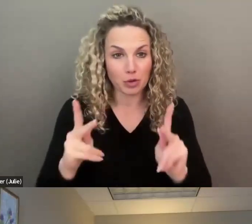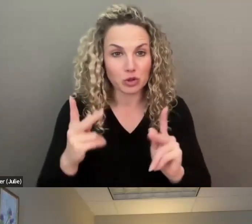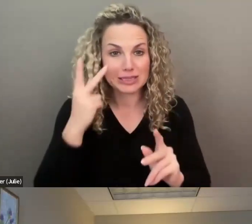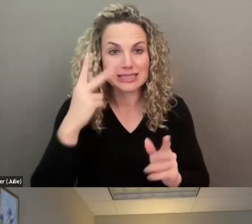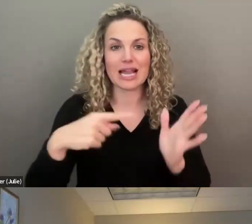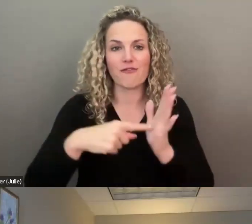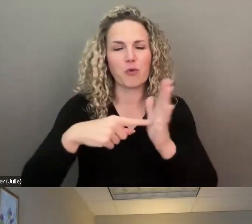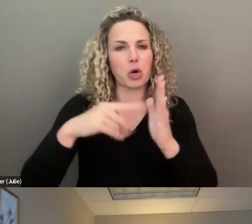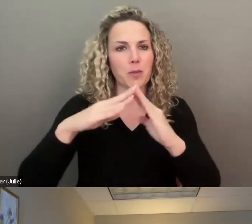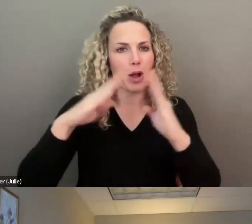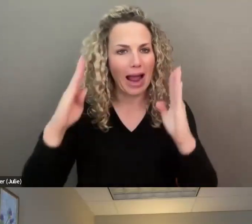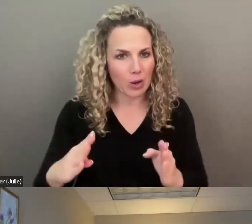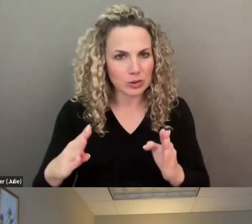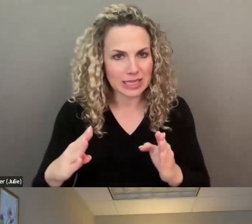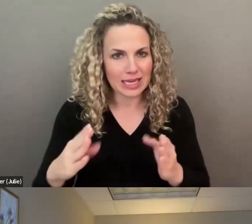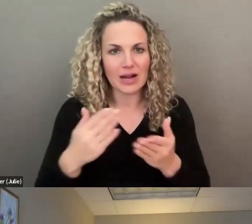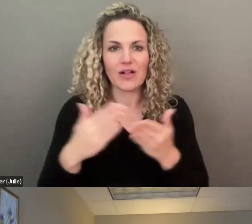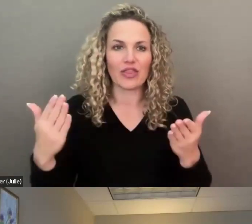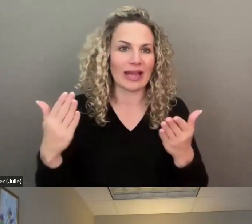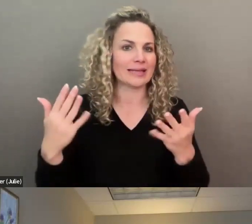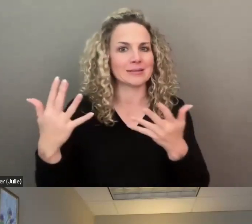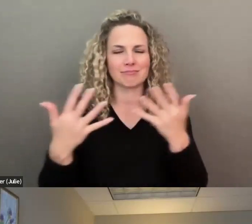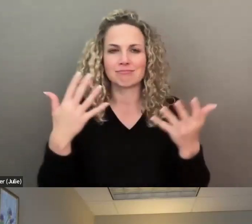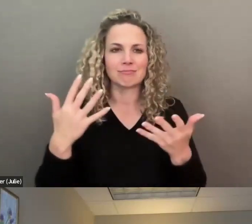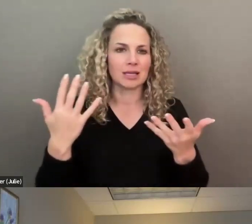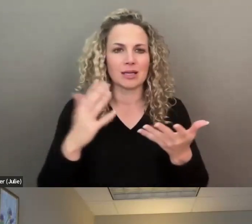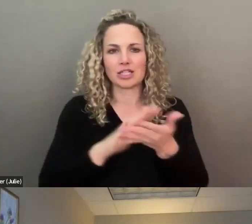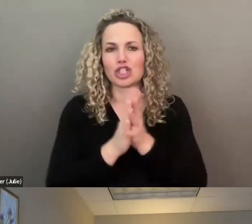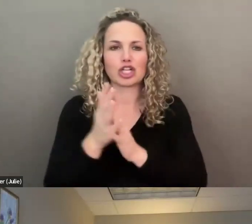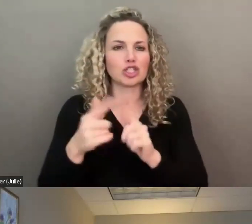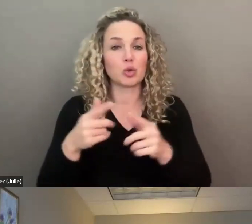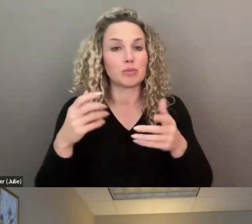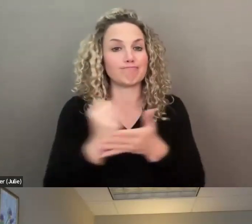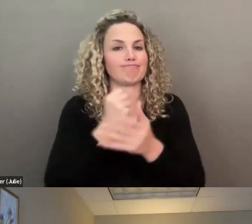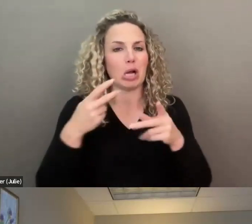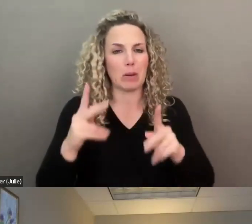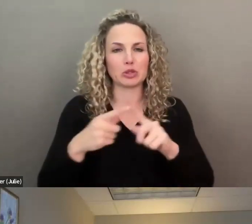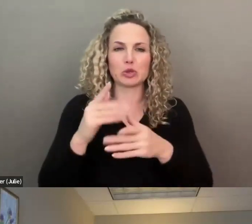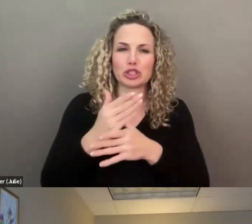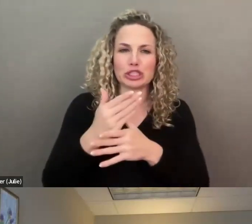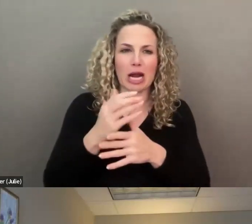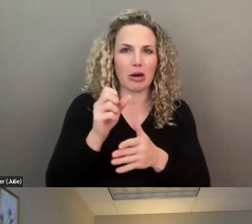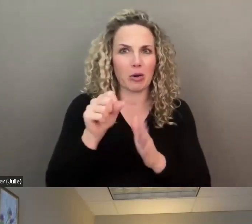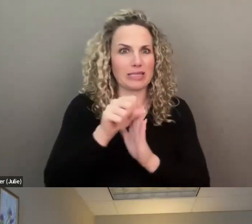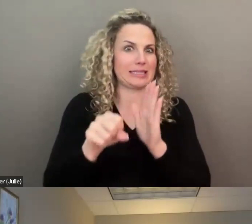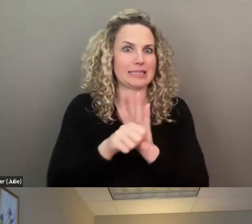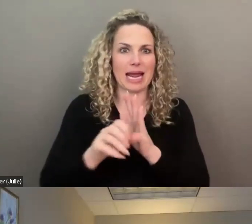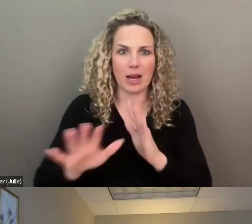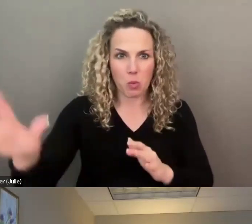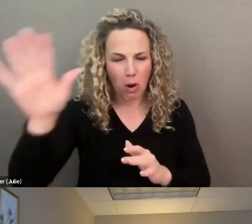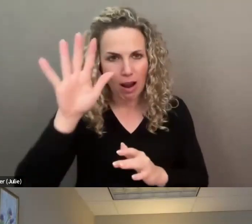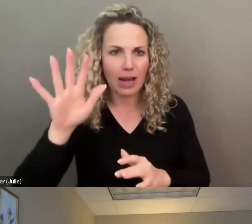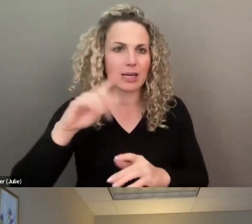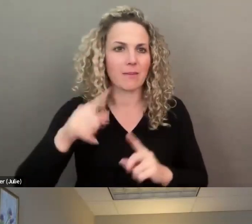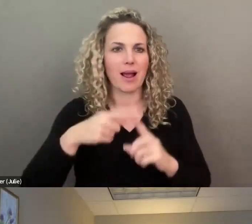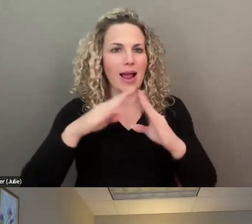affordable housing things turn into, opportunities to share with, statewide about